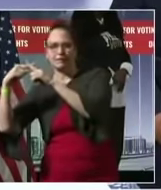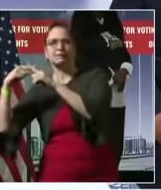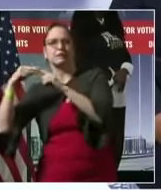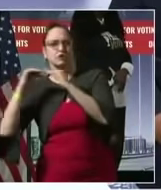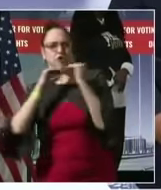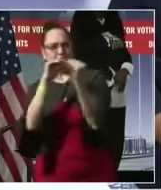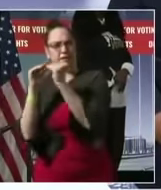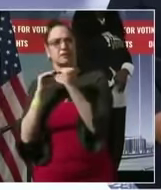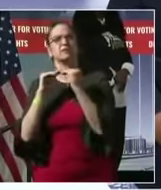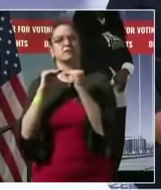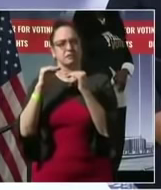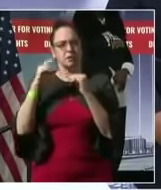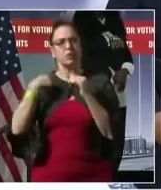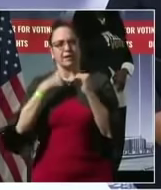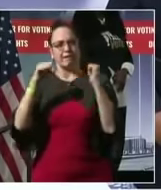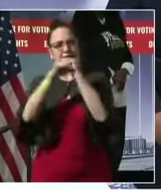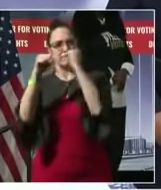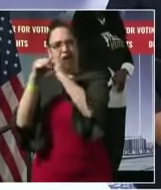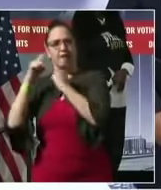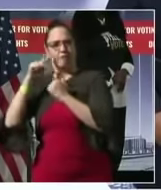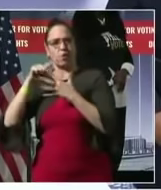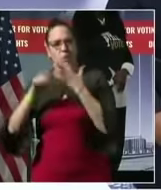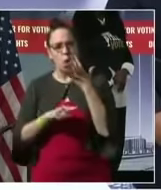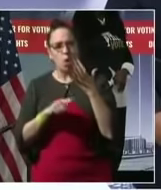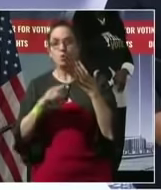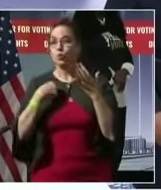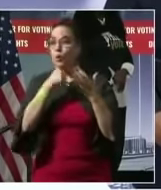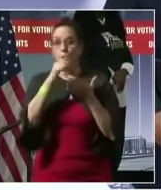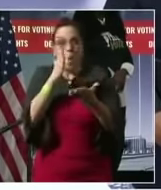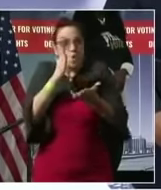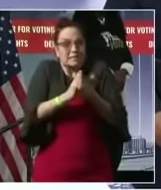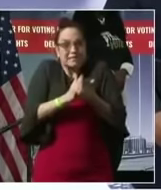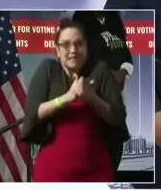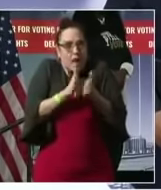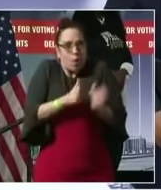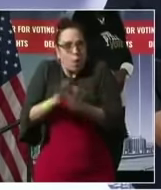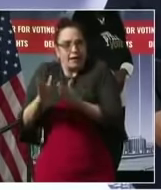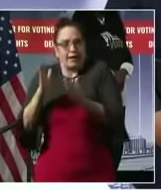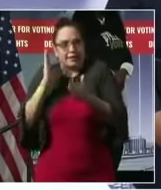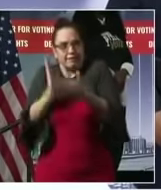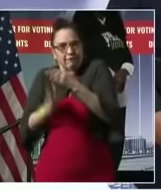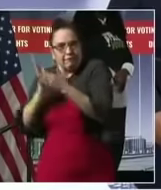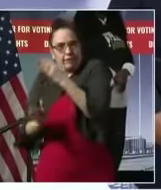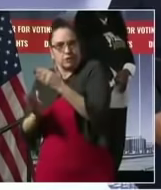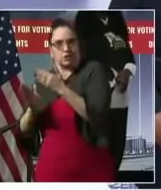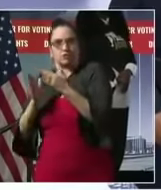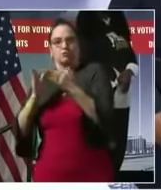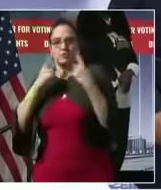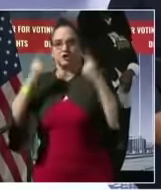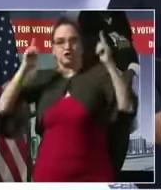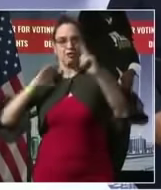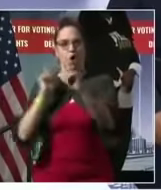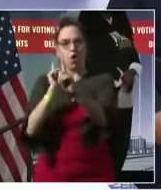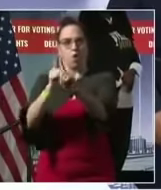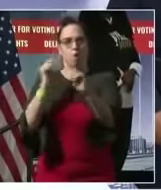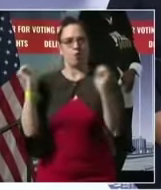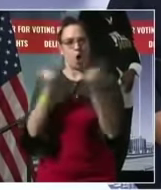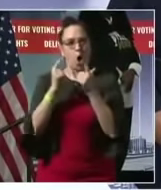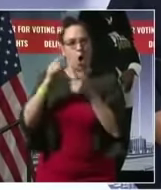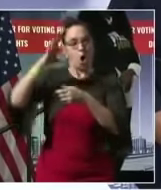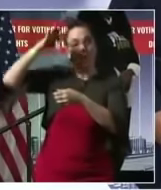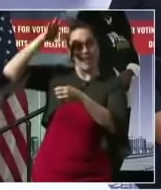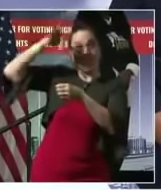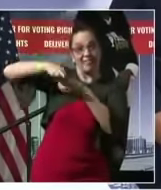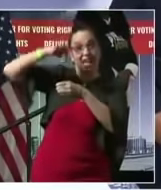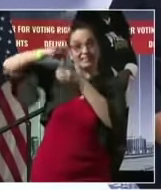get this done. But for all the elected leaders out there who are tweeting, posting, and celebrating